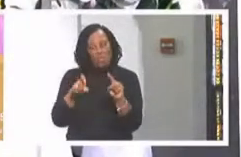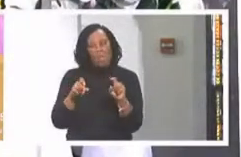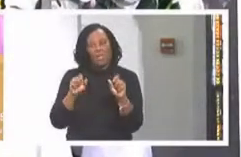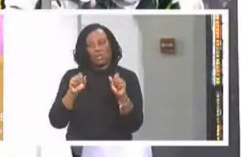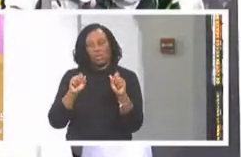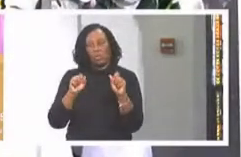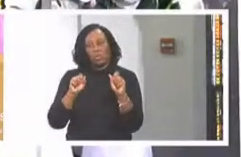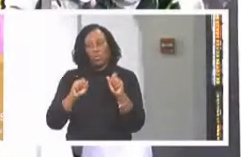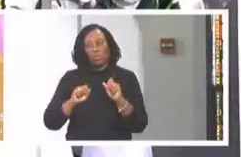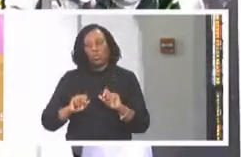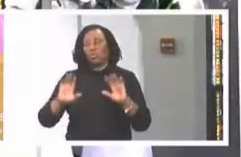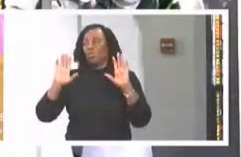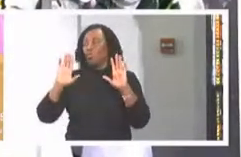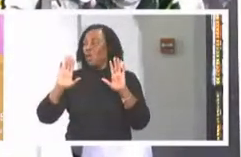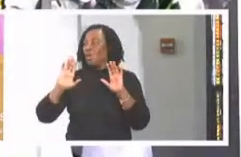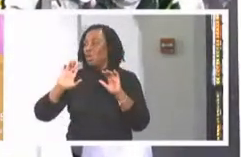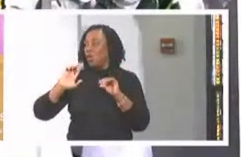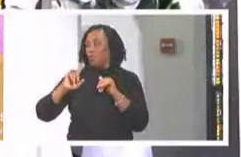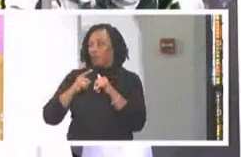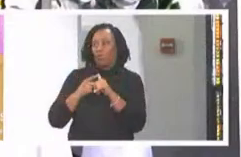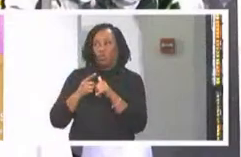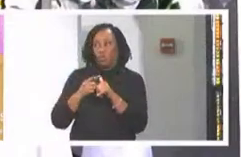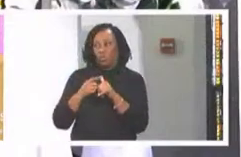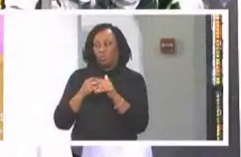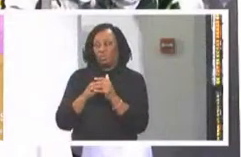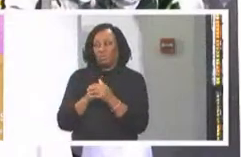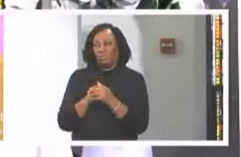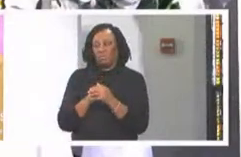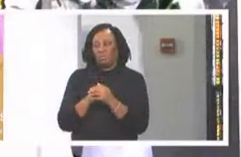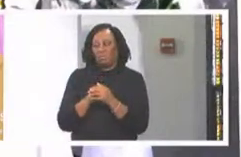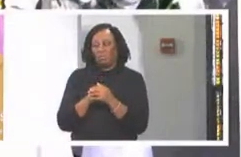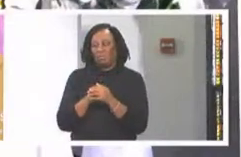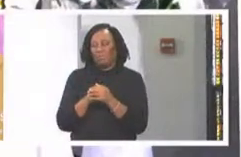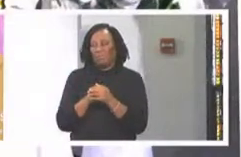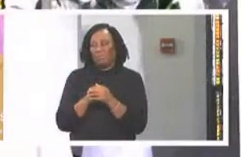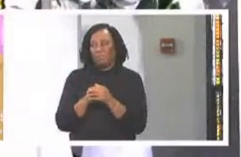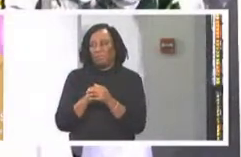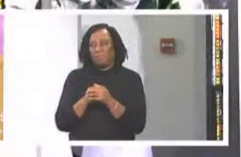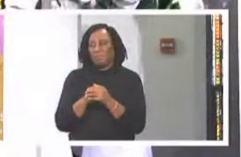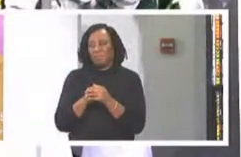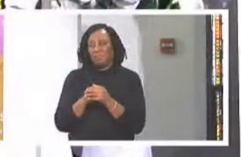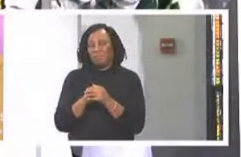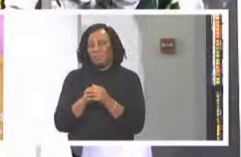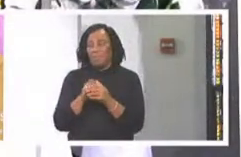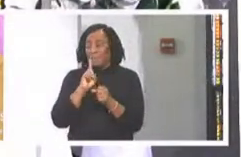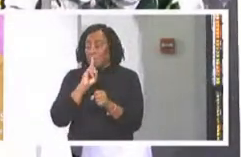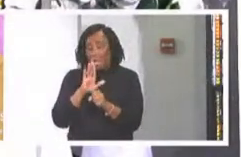See, commitment has a place. It's just not the main meal.